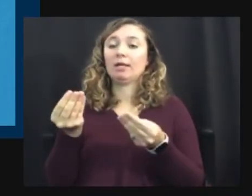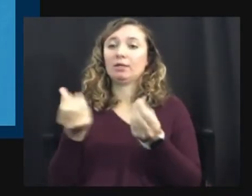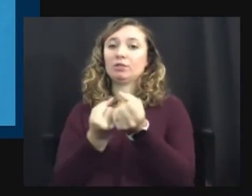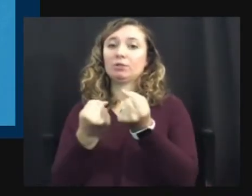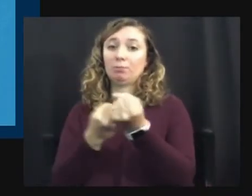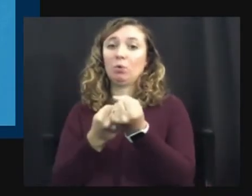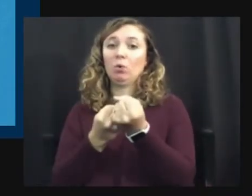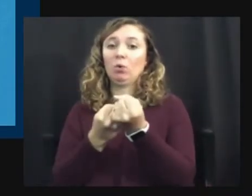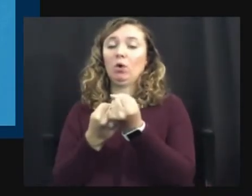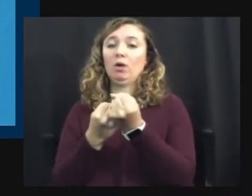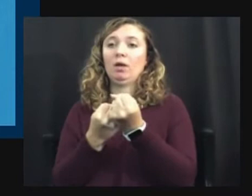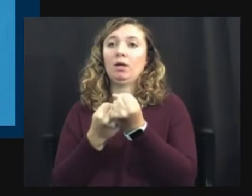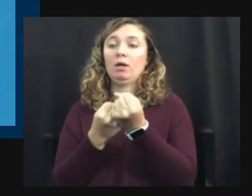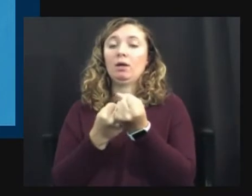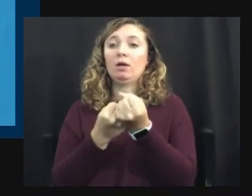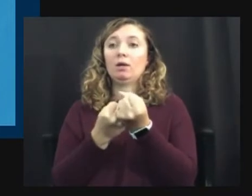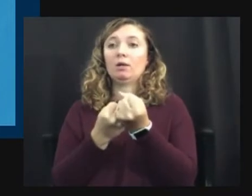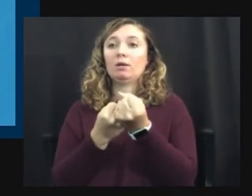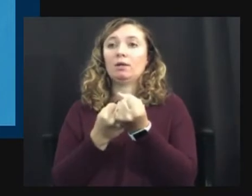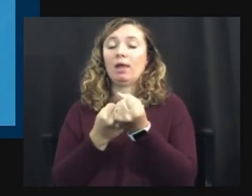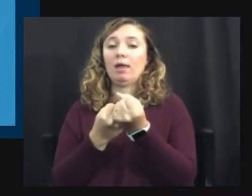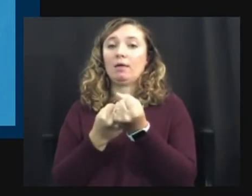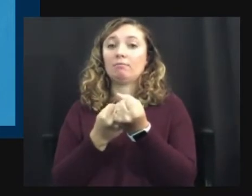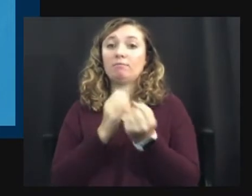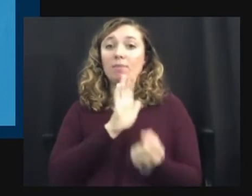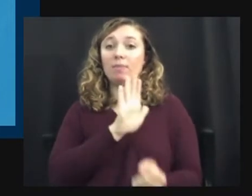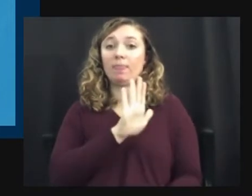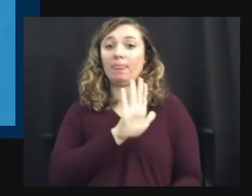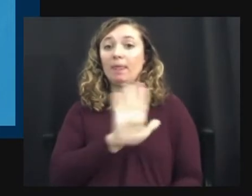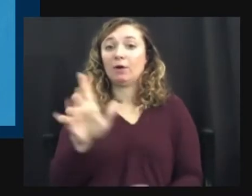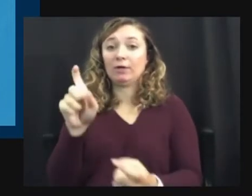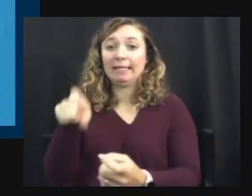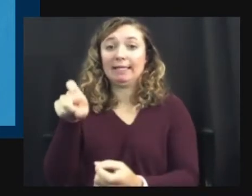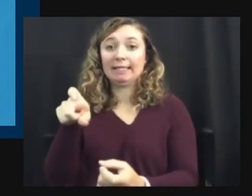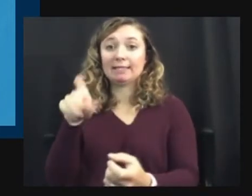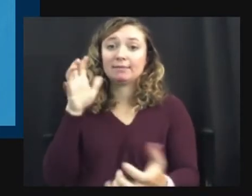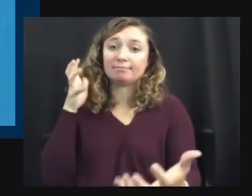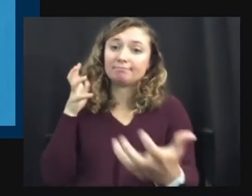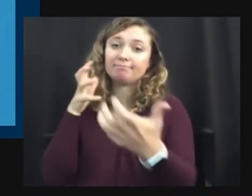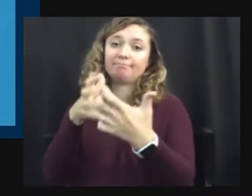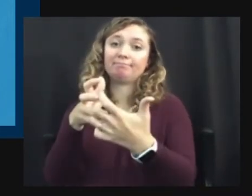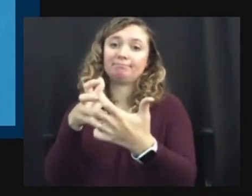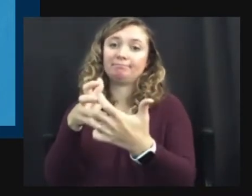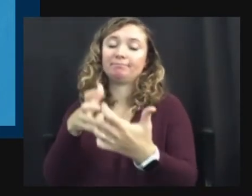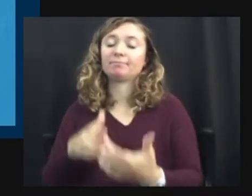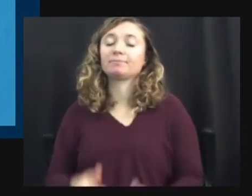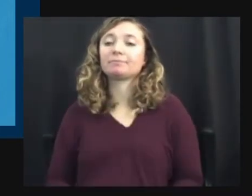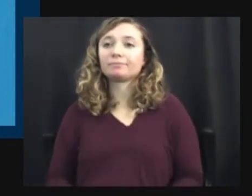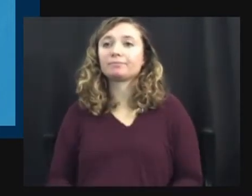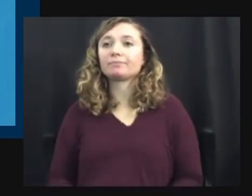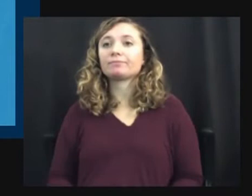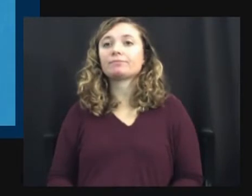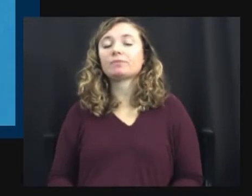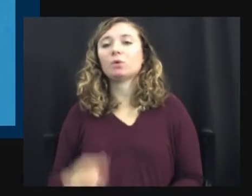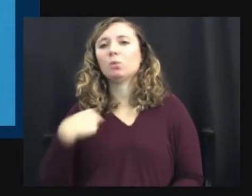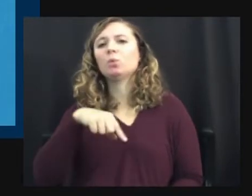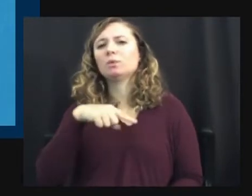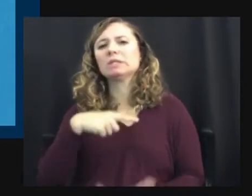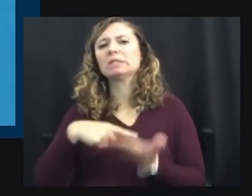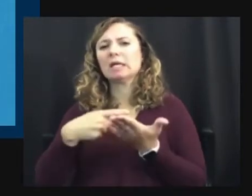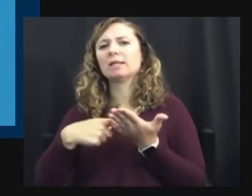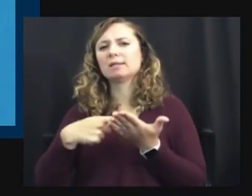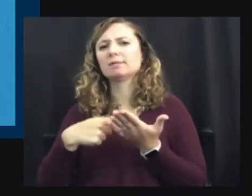support that meets a person's needs. And we're going to talk quite a bit about